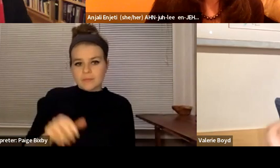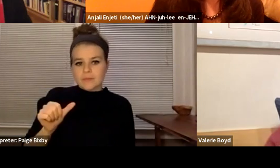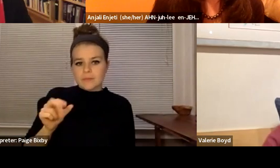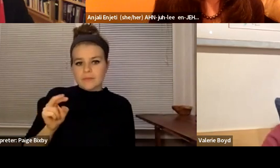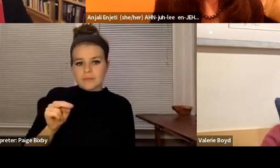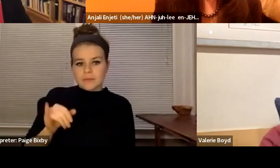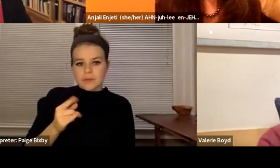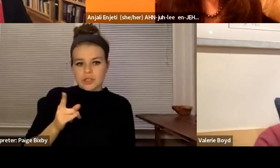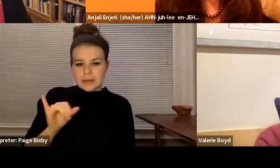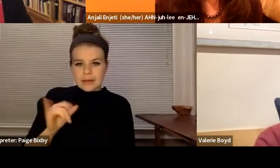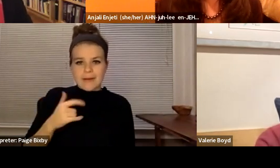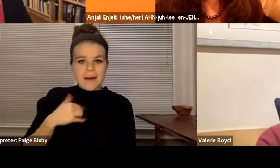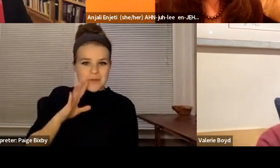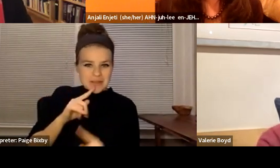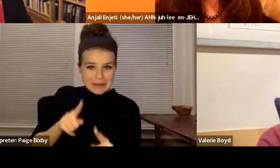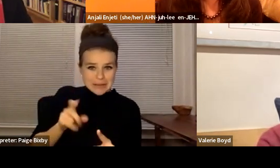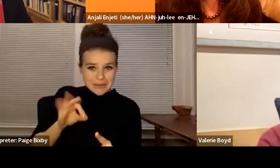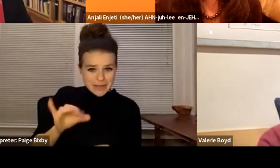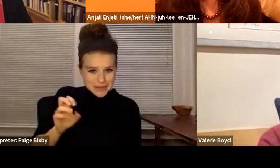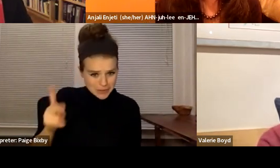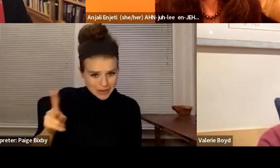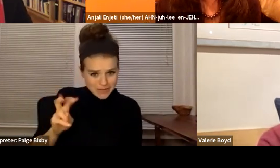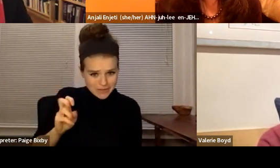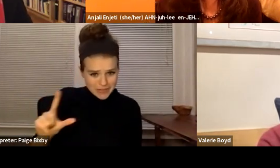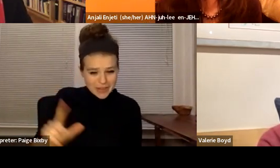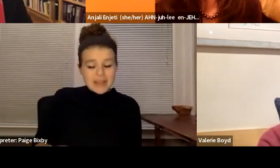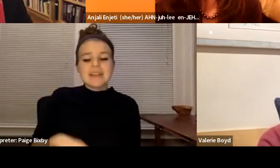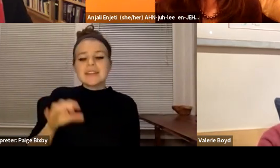I'll answer if that's okay, Val.